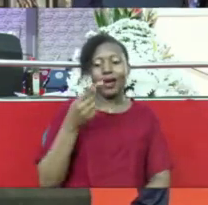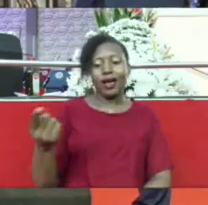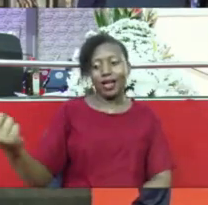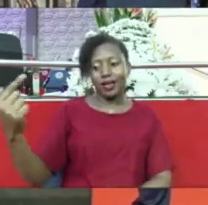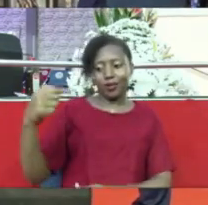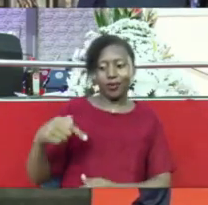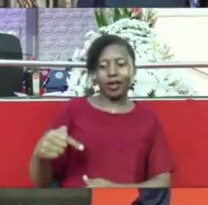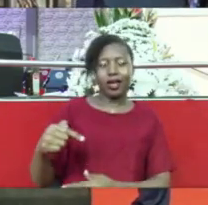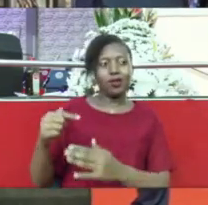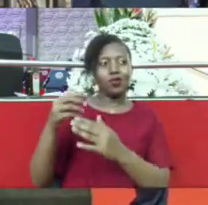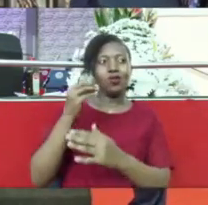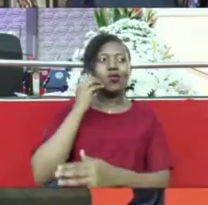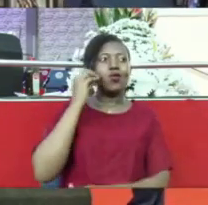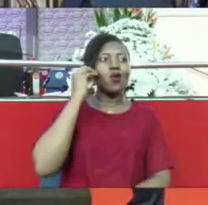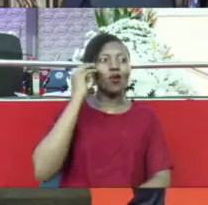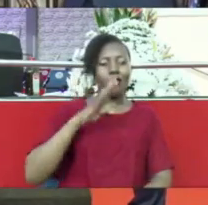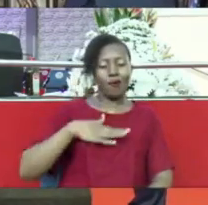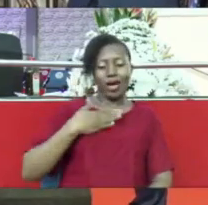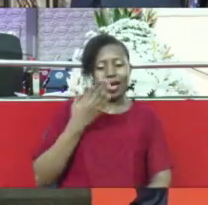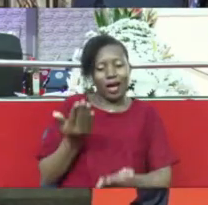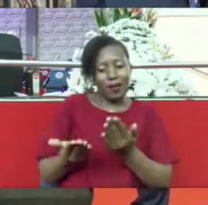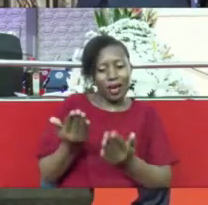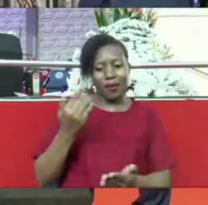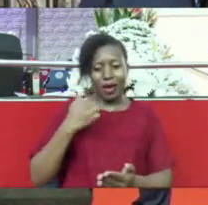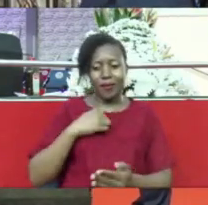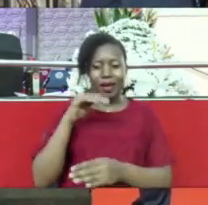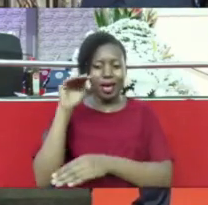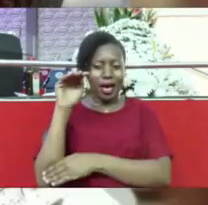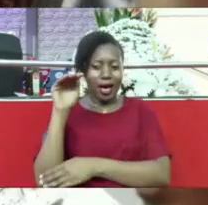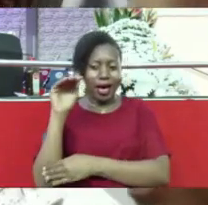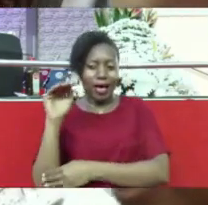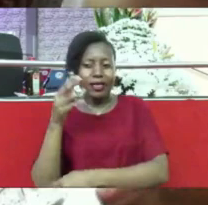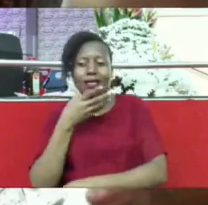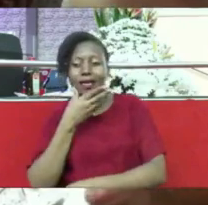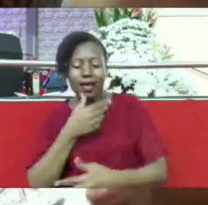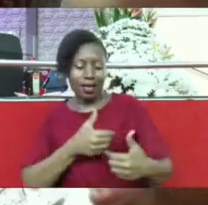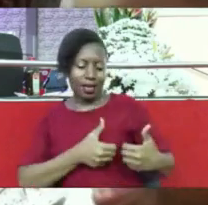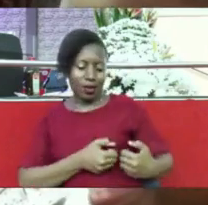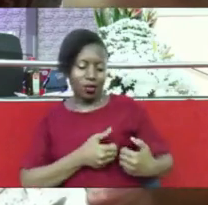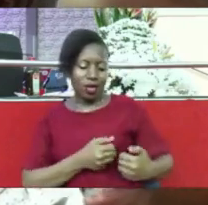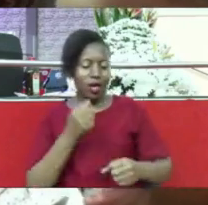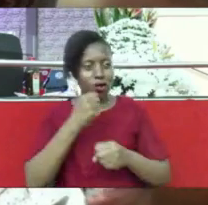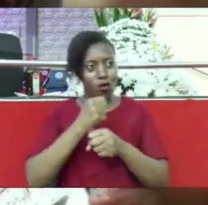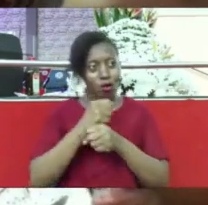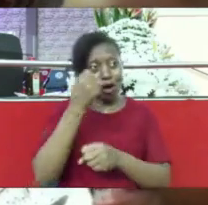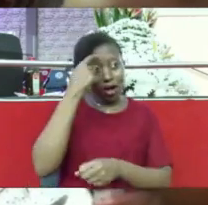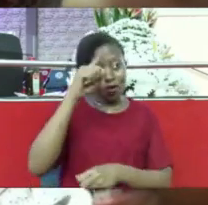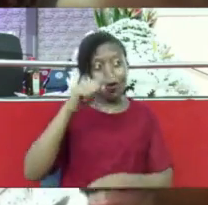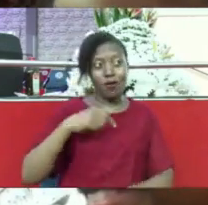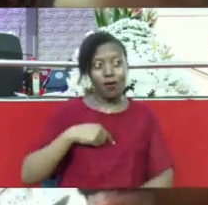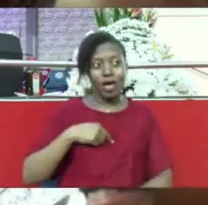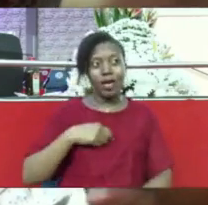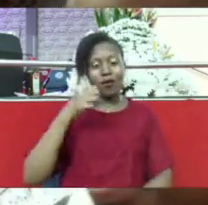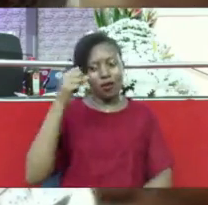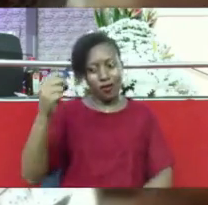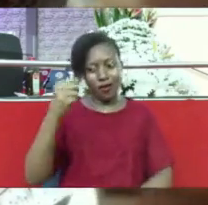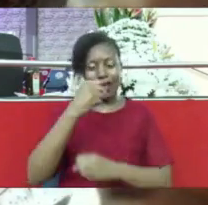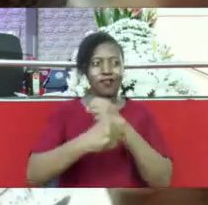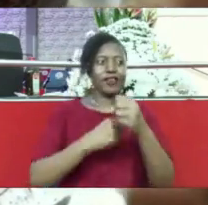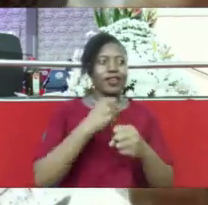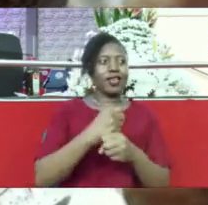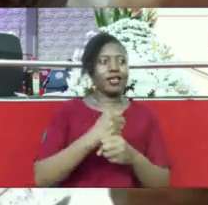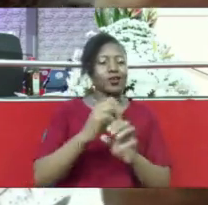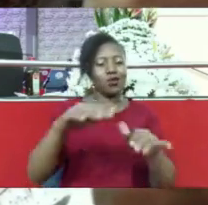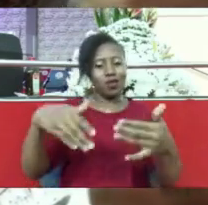to work for me for 5 years. Na nimuulize anifanyie kazi kwa miaka mitano. In order for me to give half